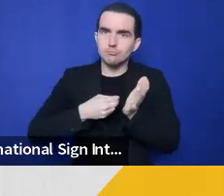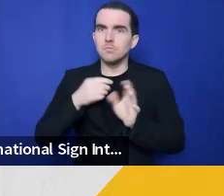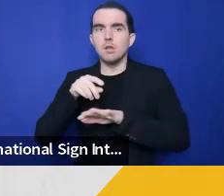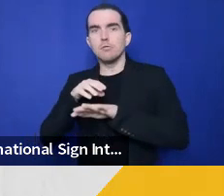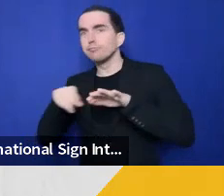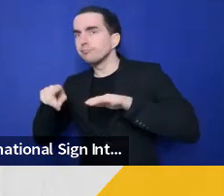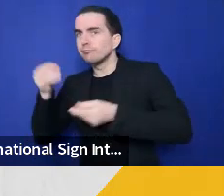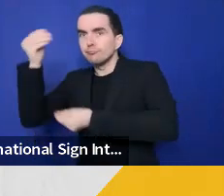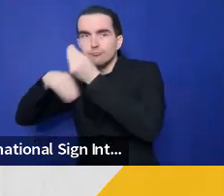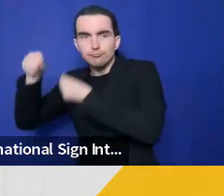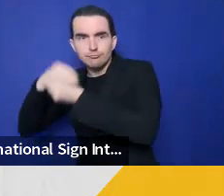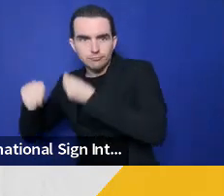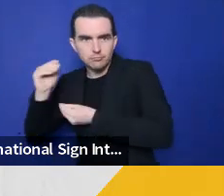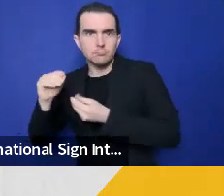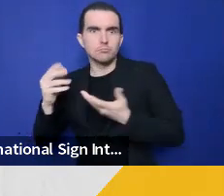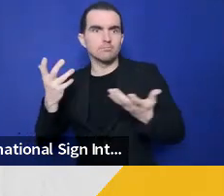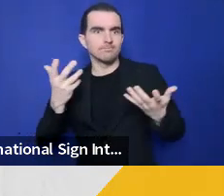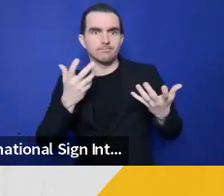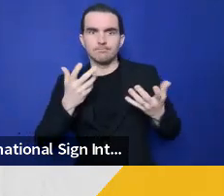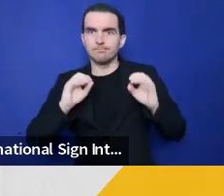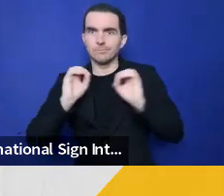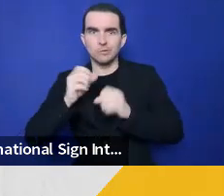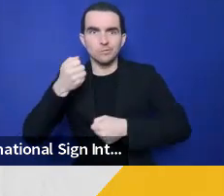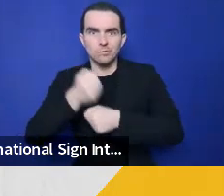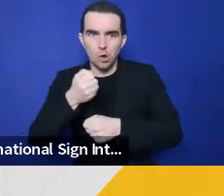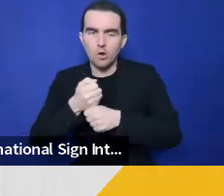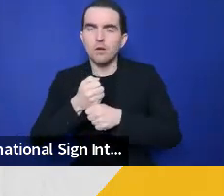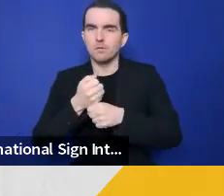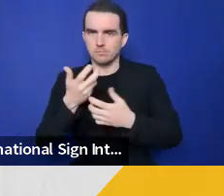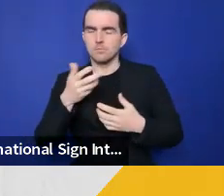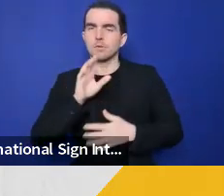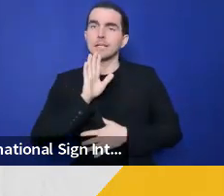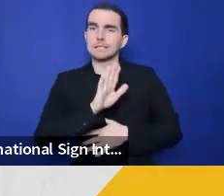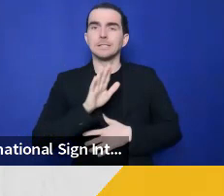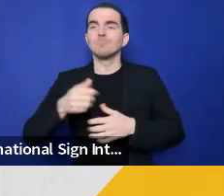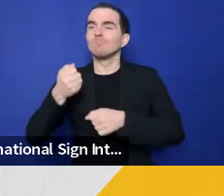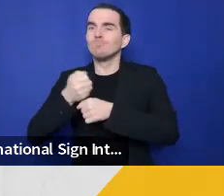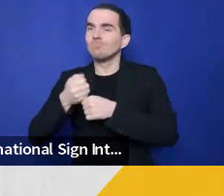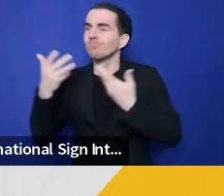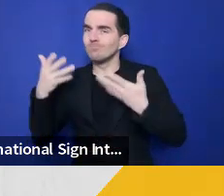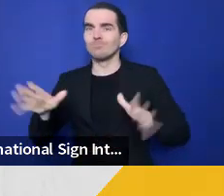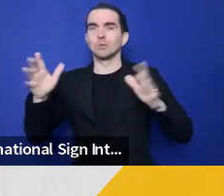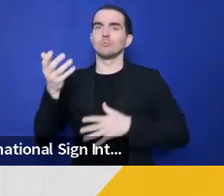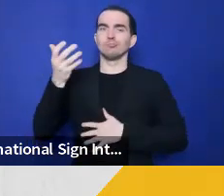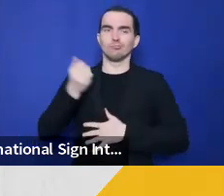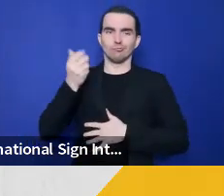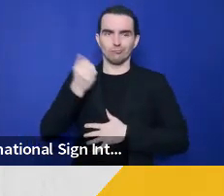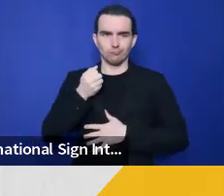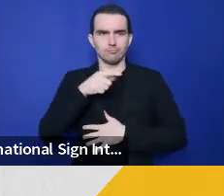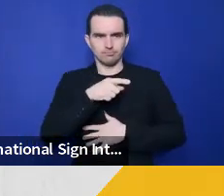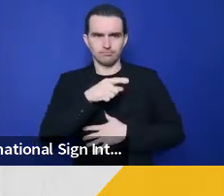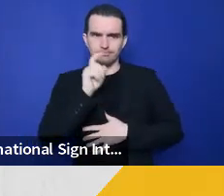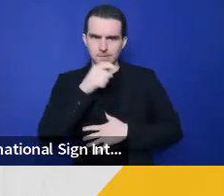are unlikely to cover the disability-related costs, such as assistive devices, the